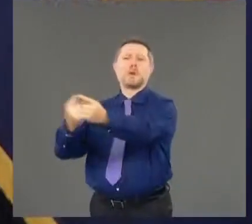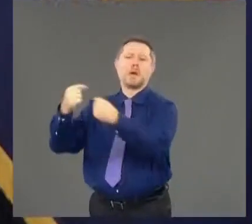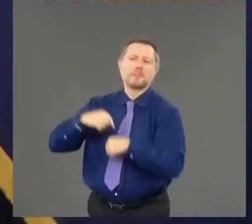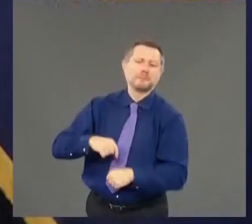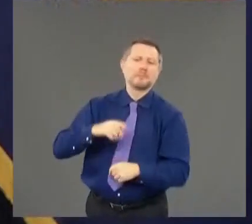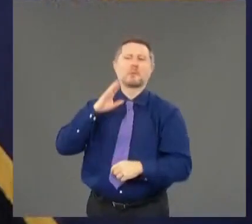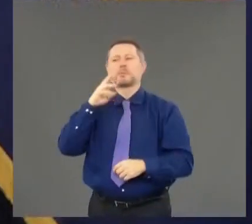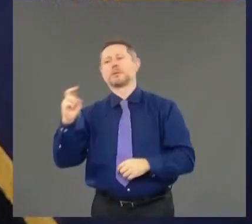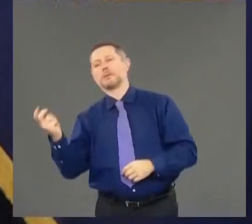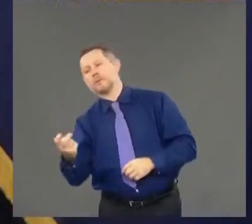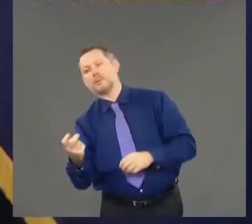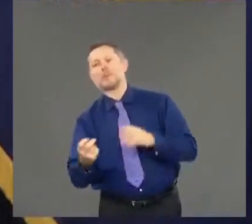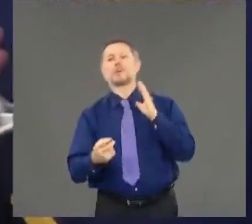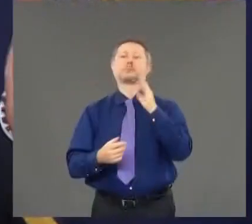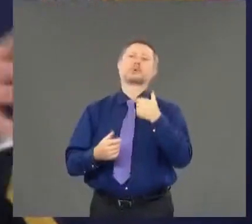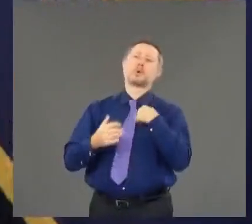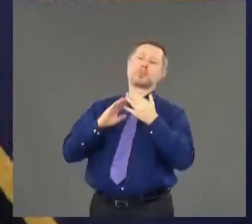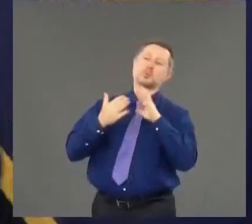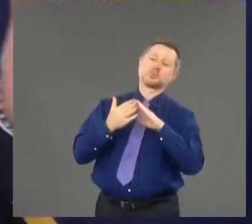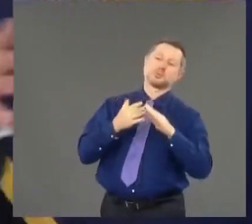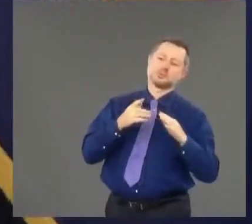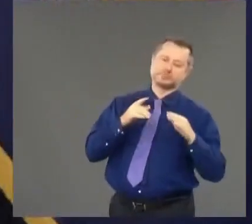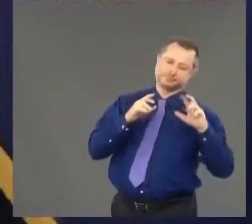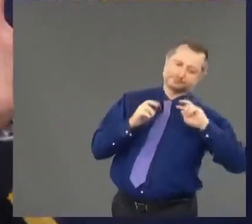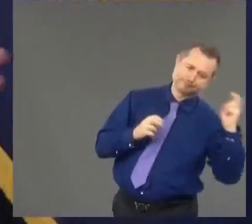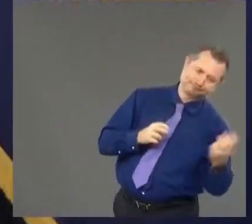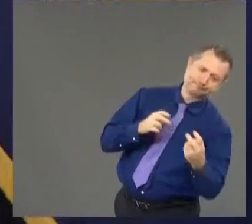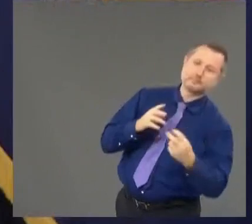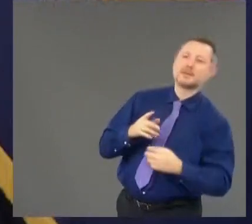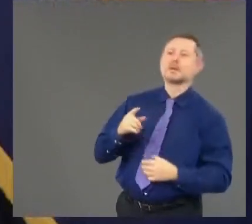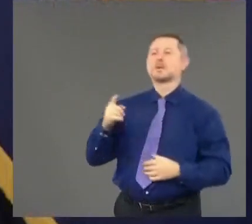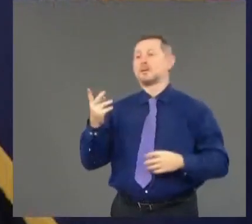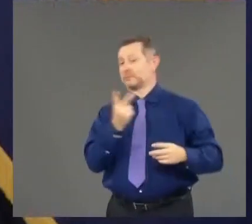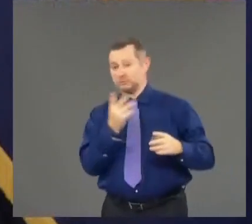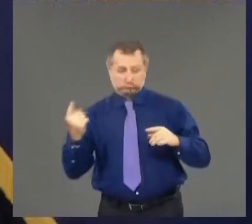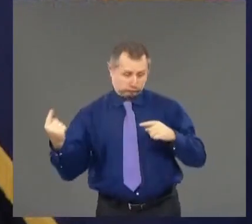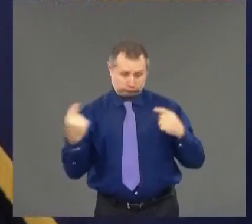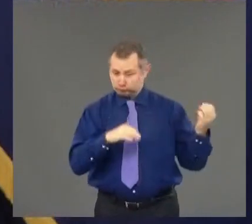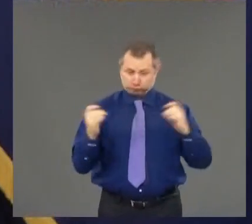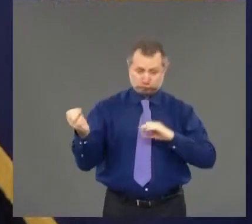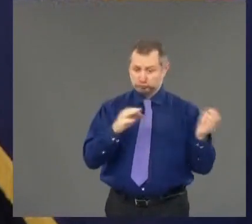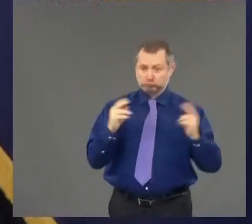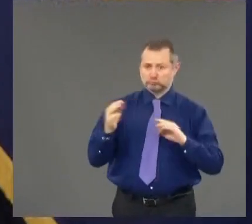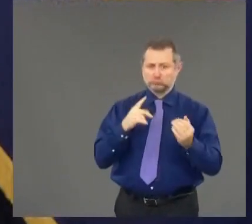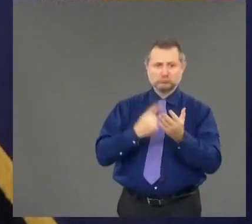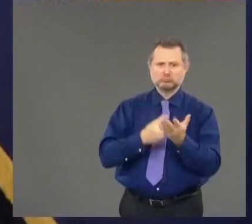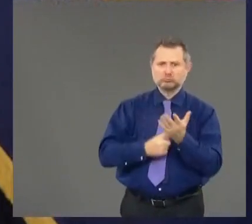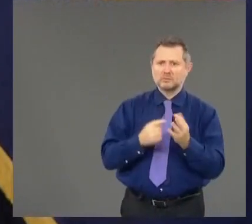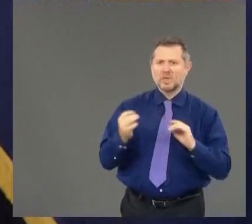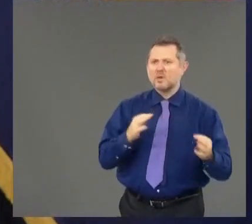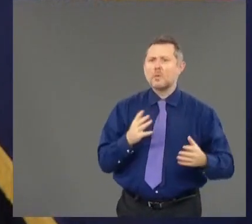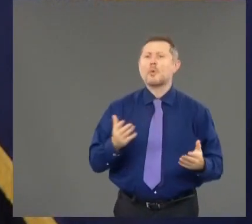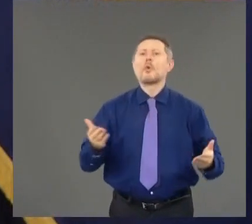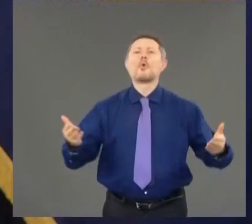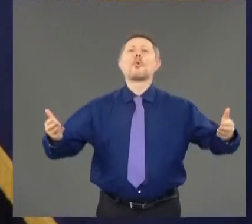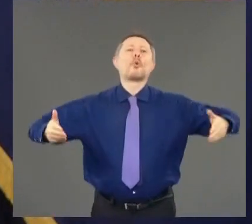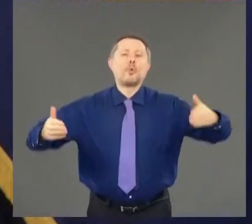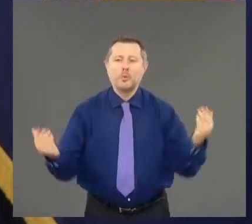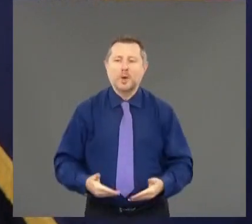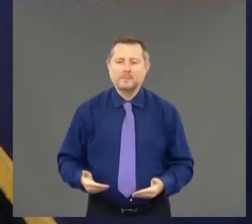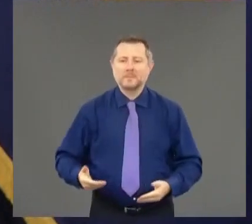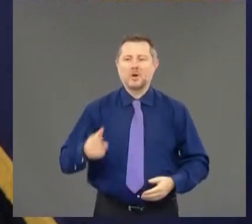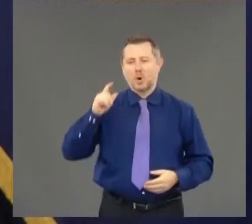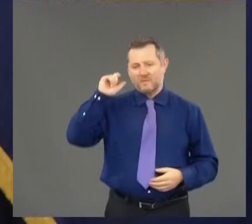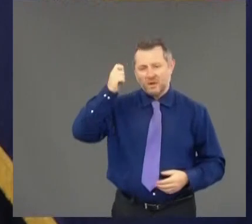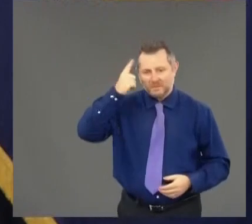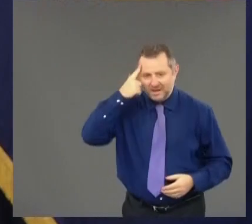have the activists saying this. That's a tough conversation. Welcome to government. Can't